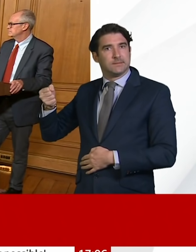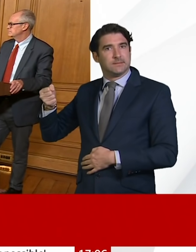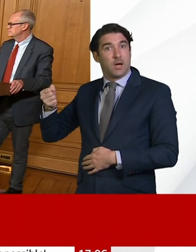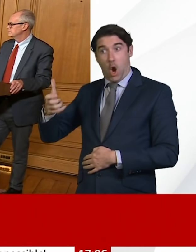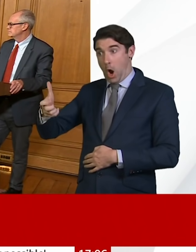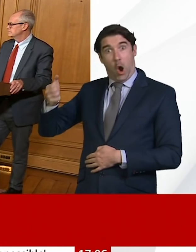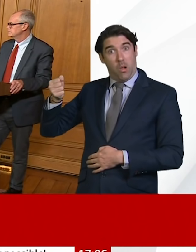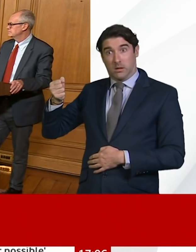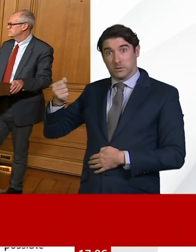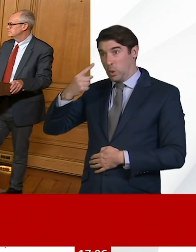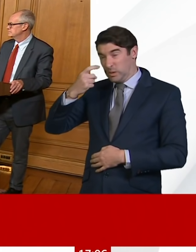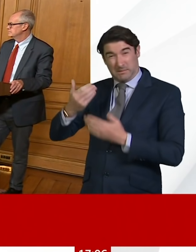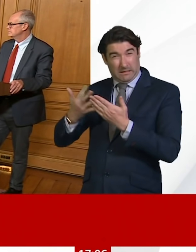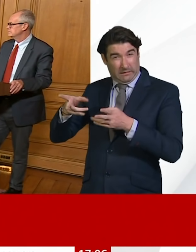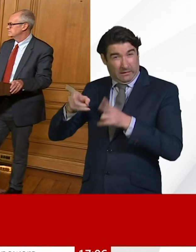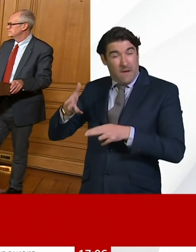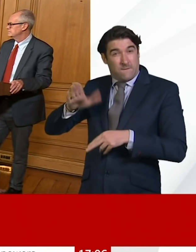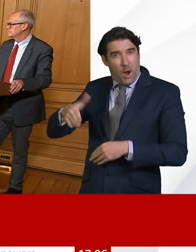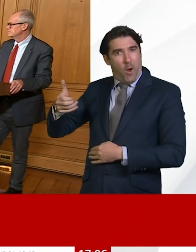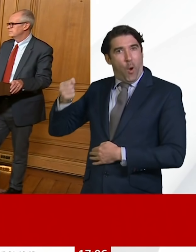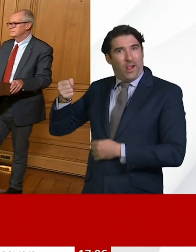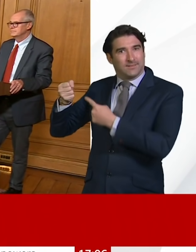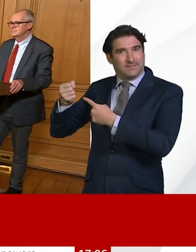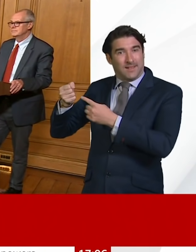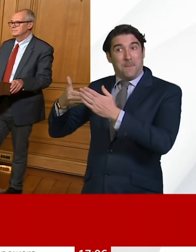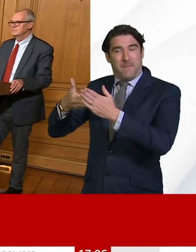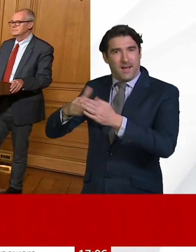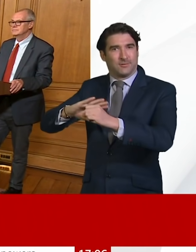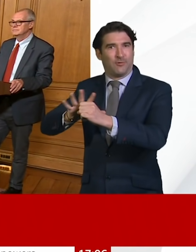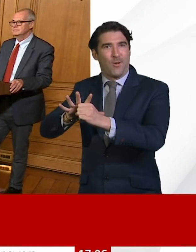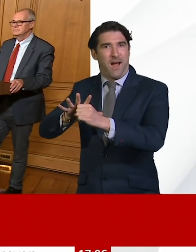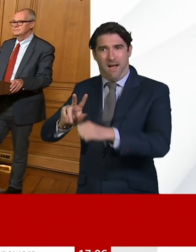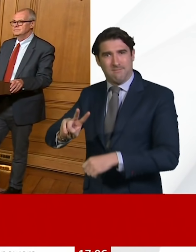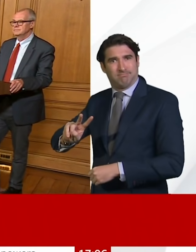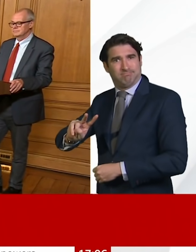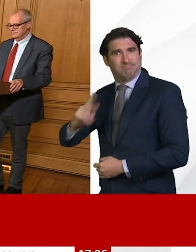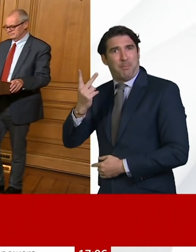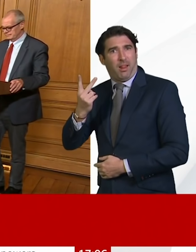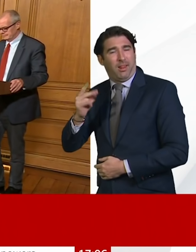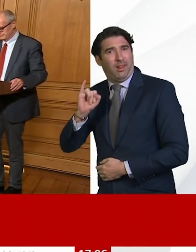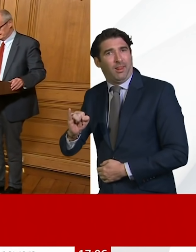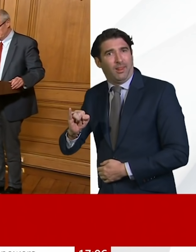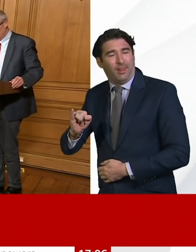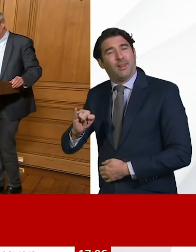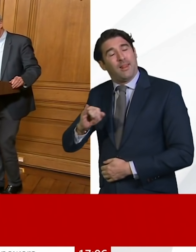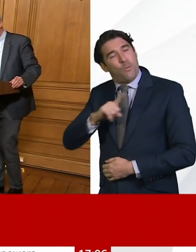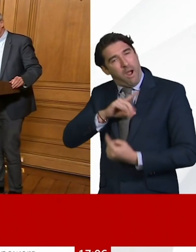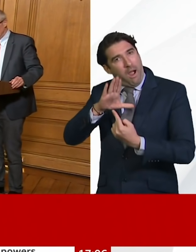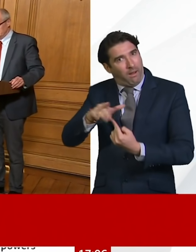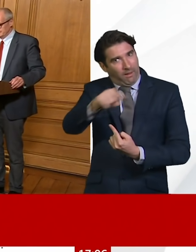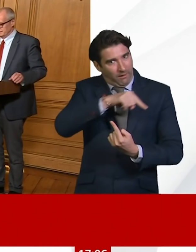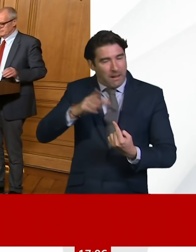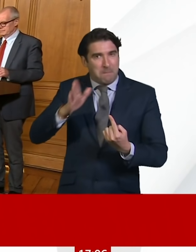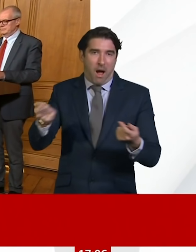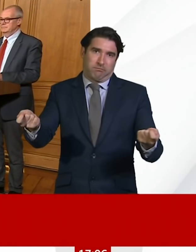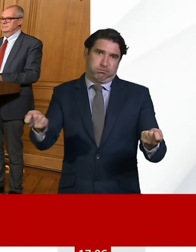absolutely confident that with ever increased testing, with better treatments and Of course, with the prospect of a vaccine,